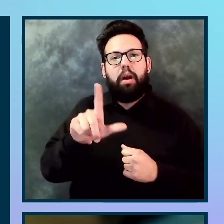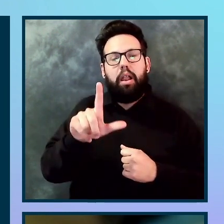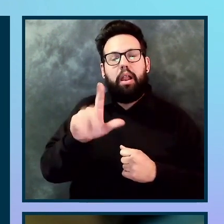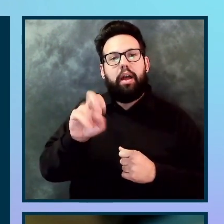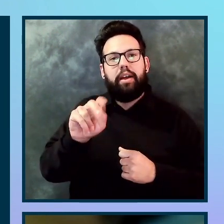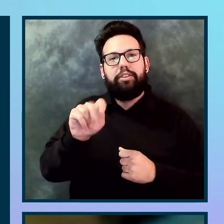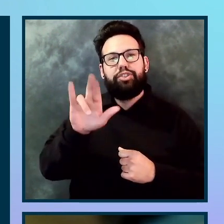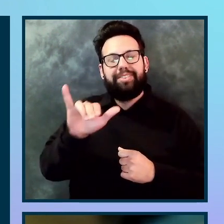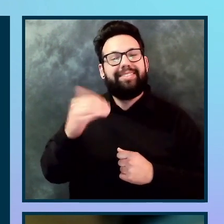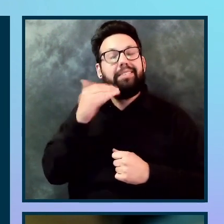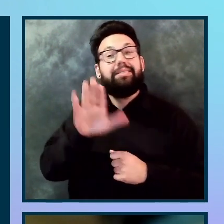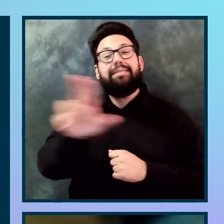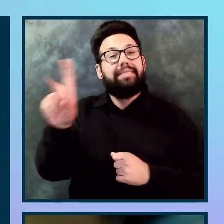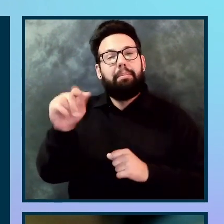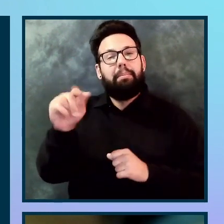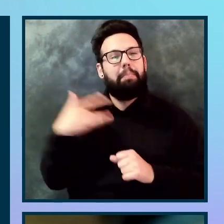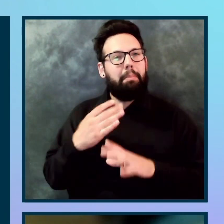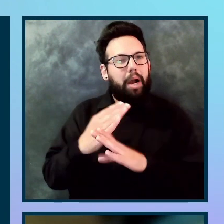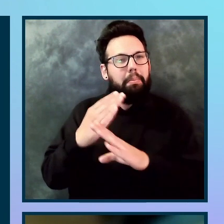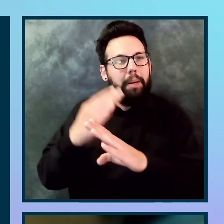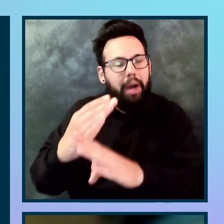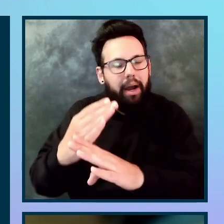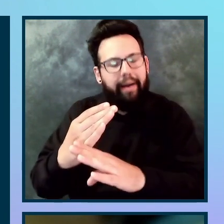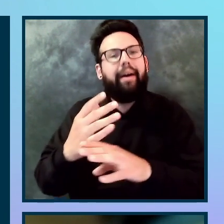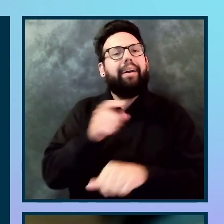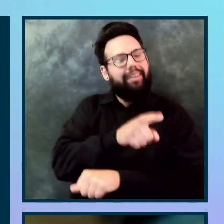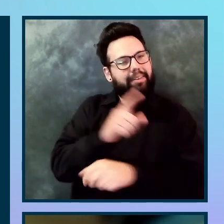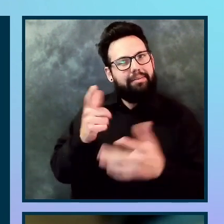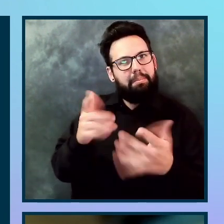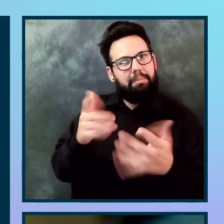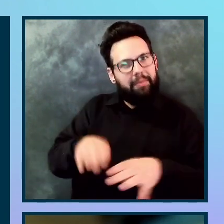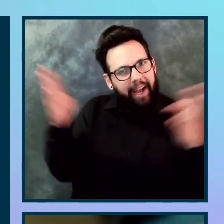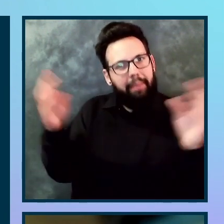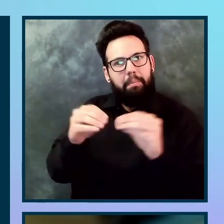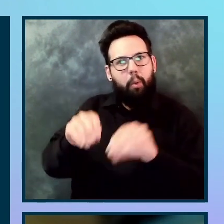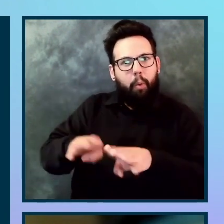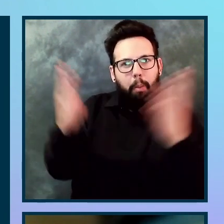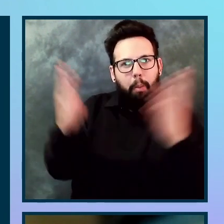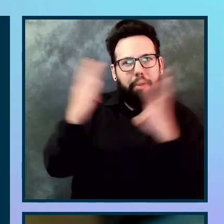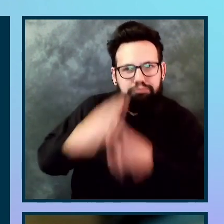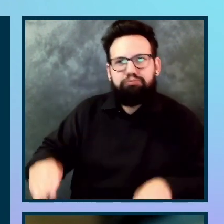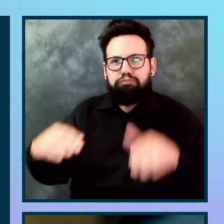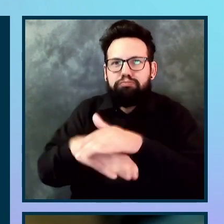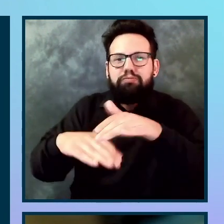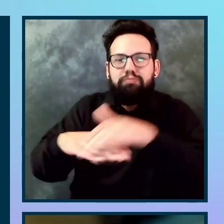with disabilities who are using virtual and augmented reality experiences, as well as doing their own